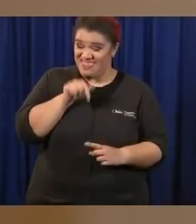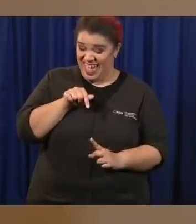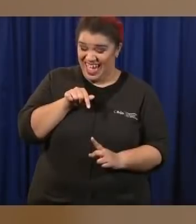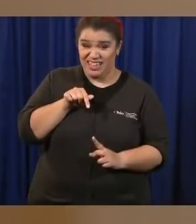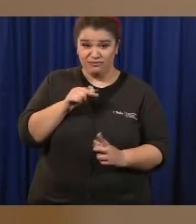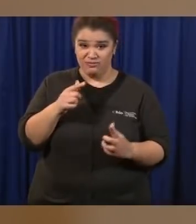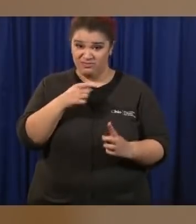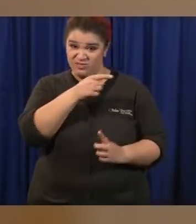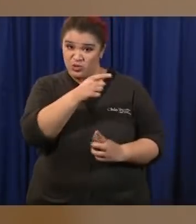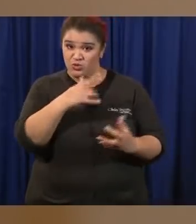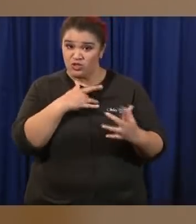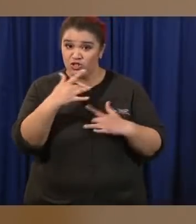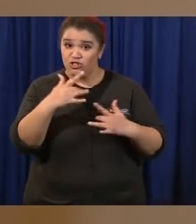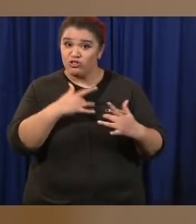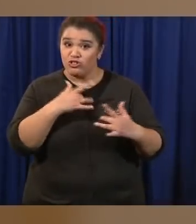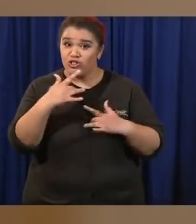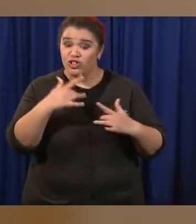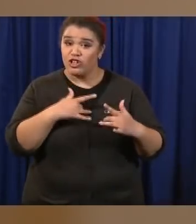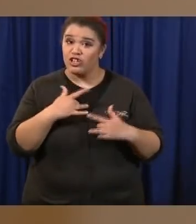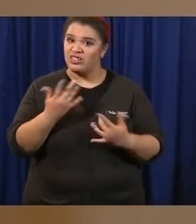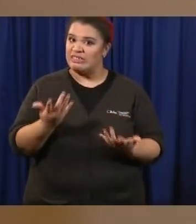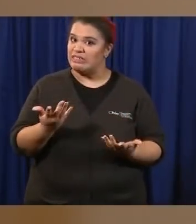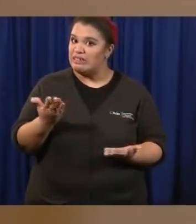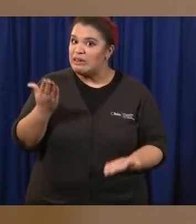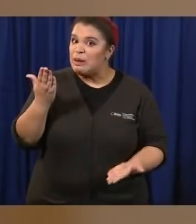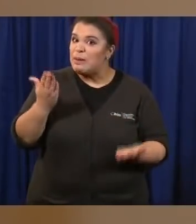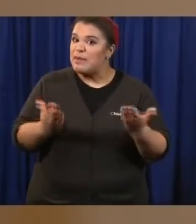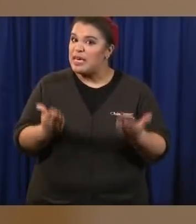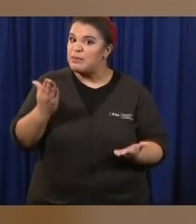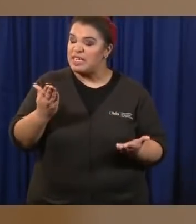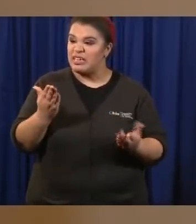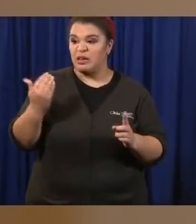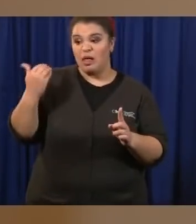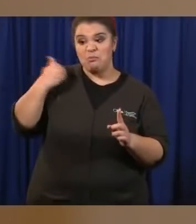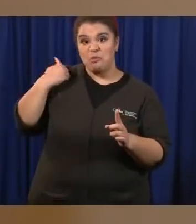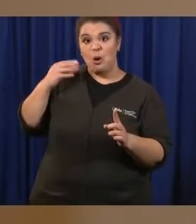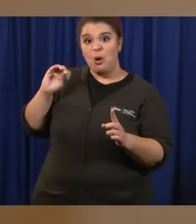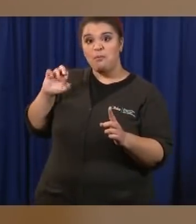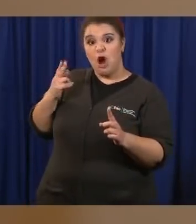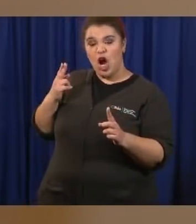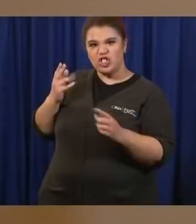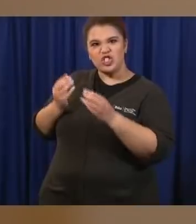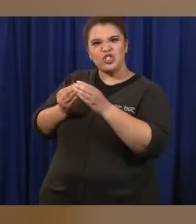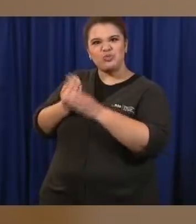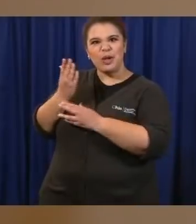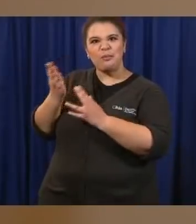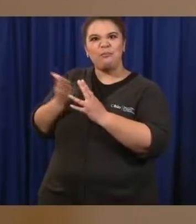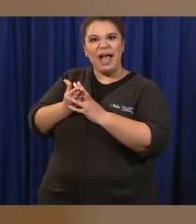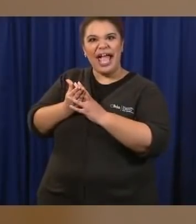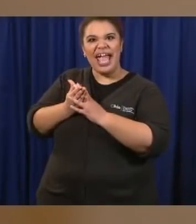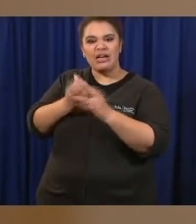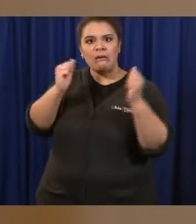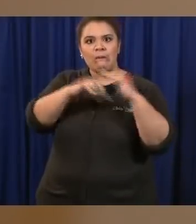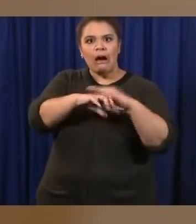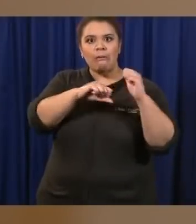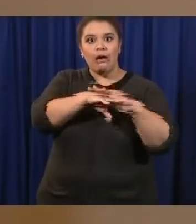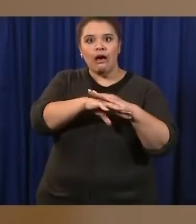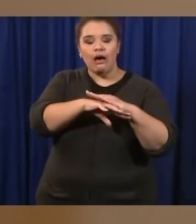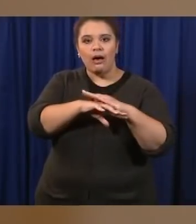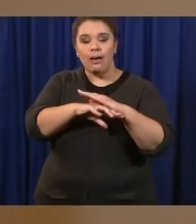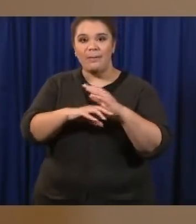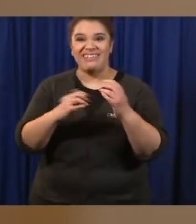second spring break surge like we were worried about back in March? And what do you have to say to some of those students who are maybe getting a little bit